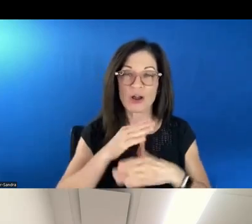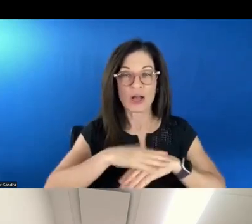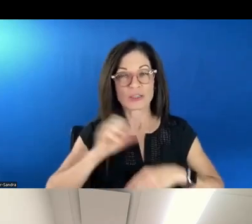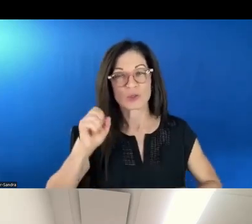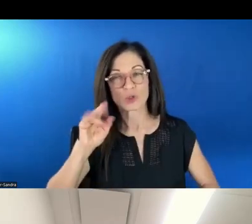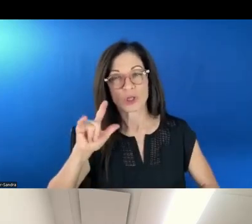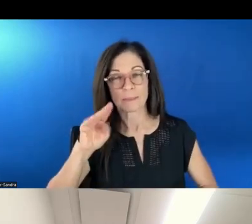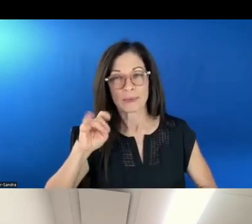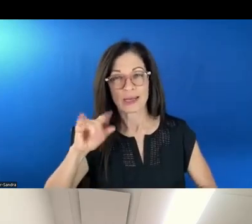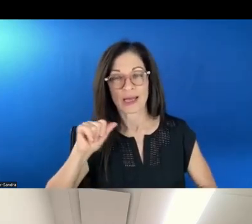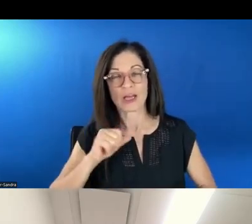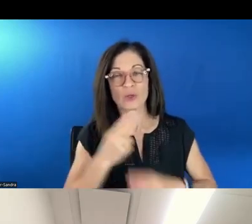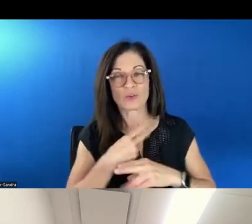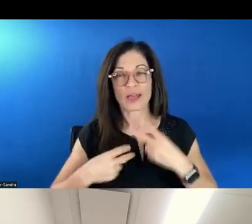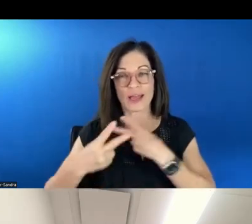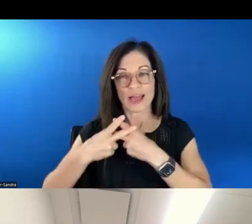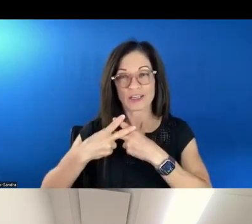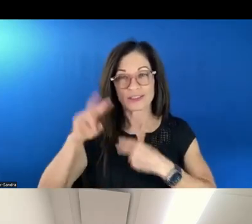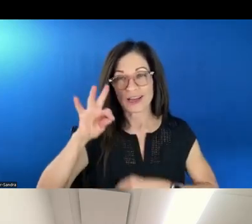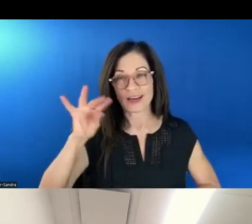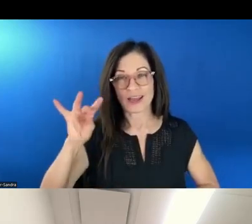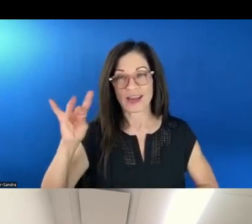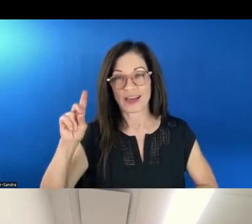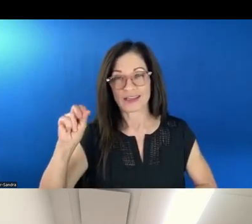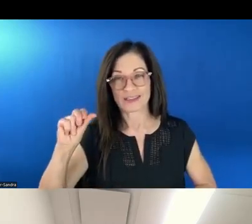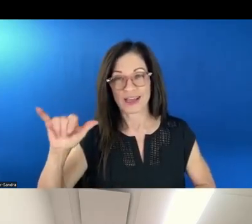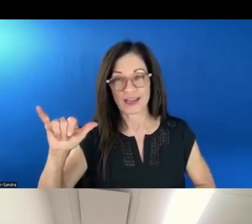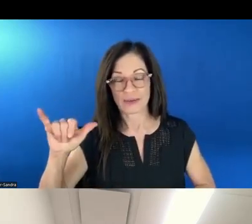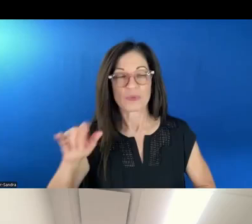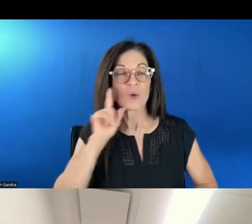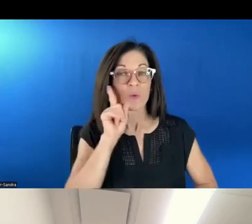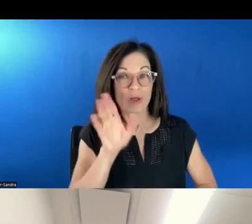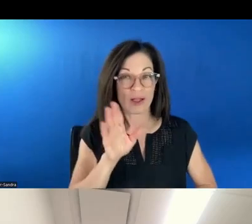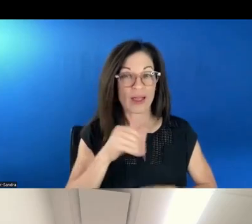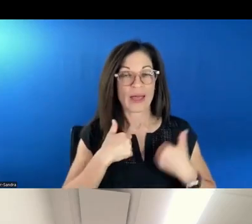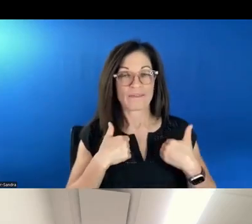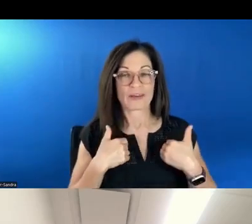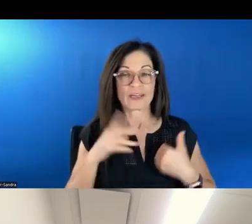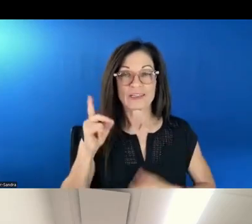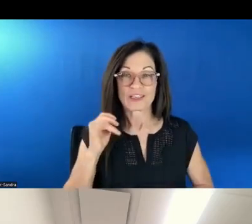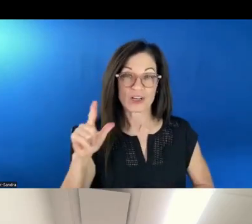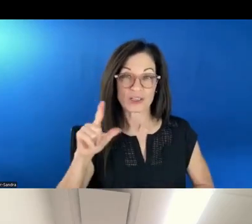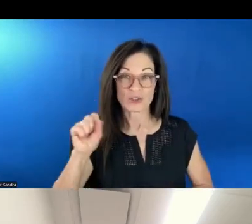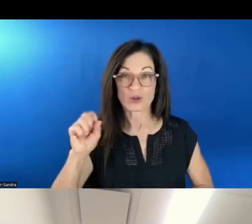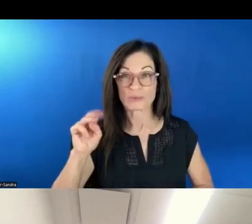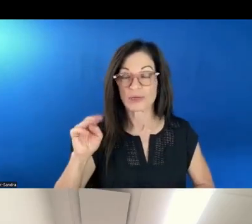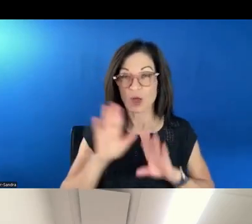hashtag 988 Day. And we'll have a digital social media wall collecting